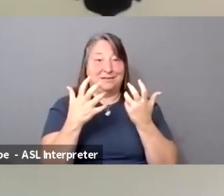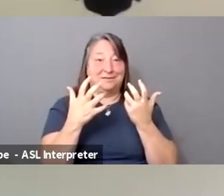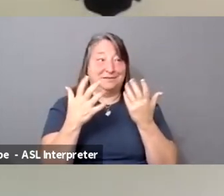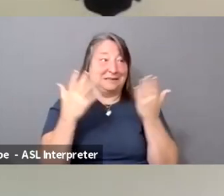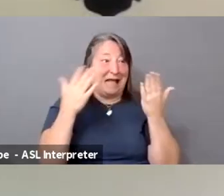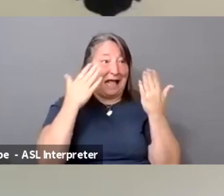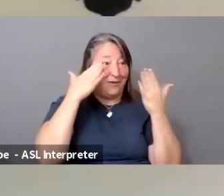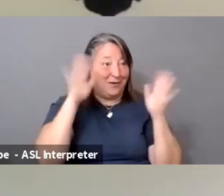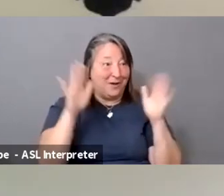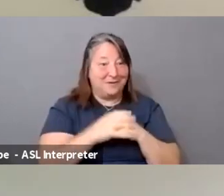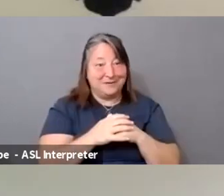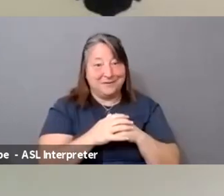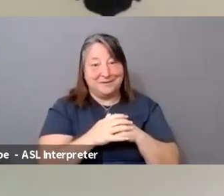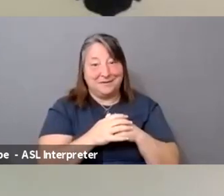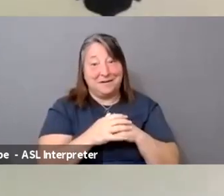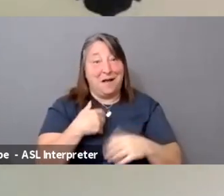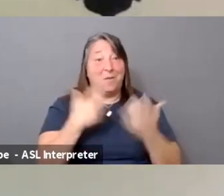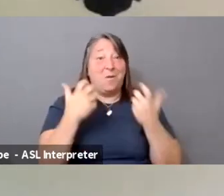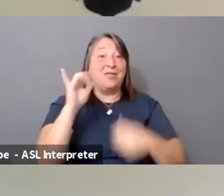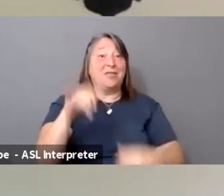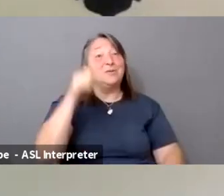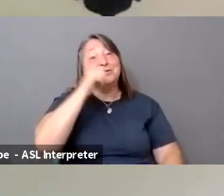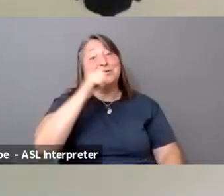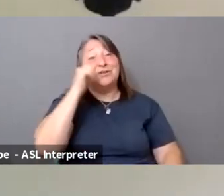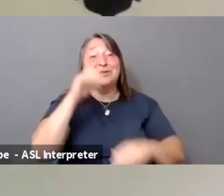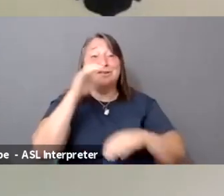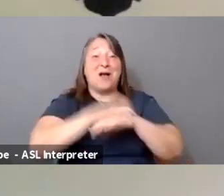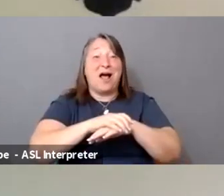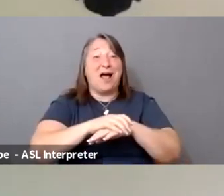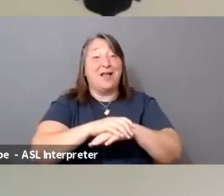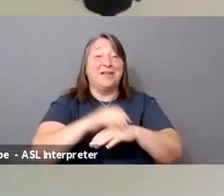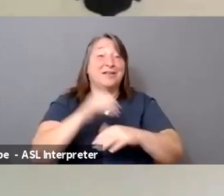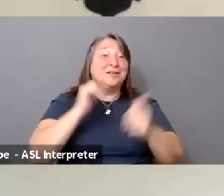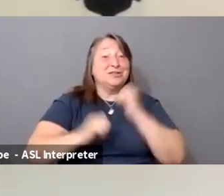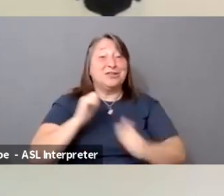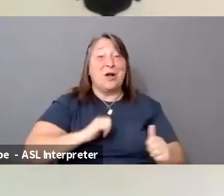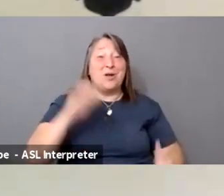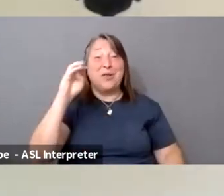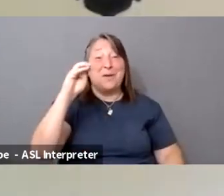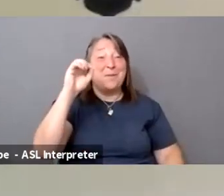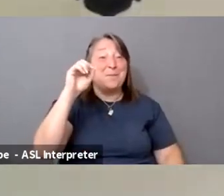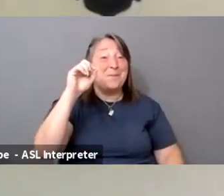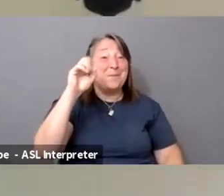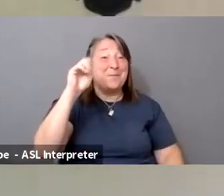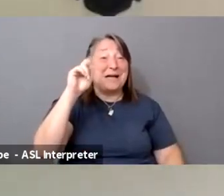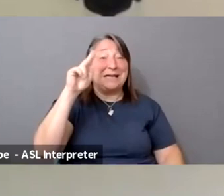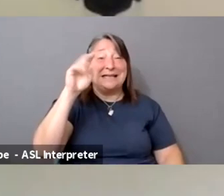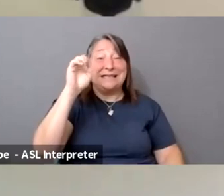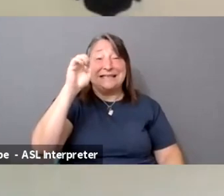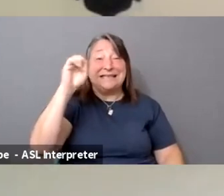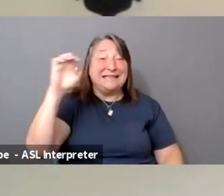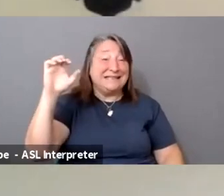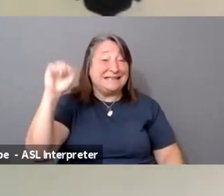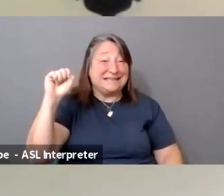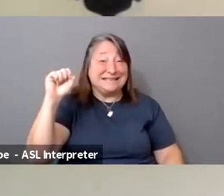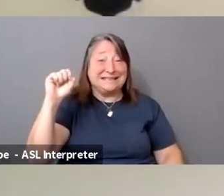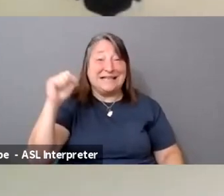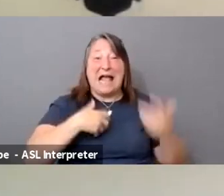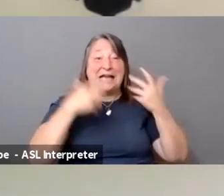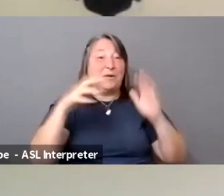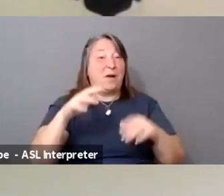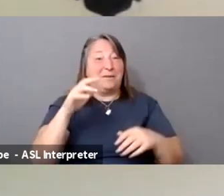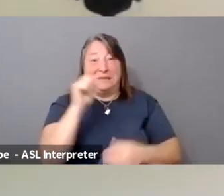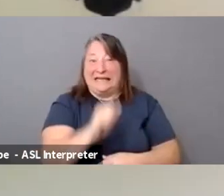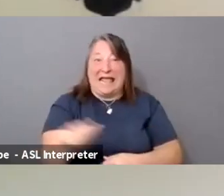who, one of the girls who was on the monkeys, you know. I did not want to be Asian growing